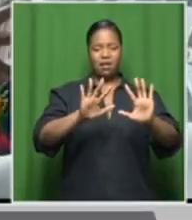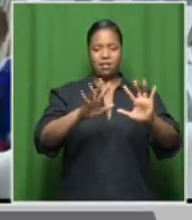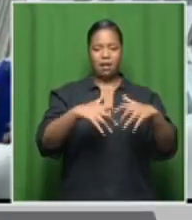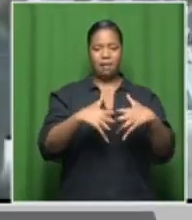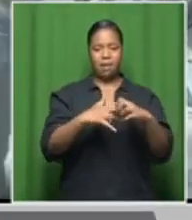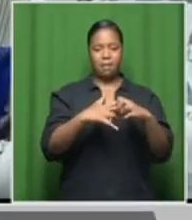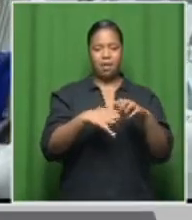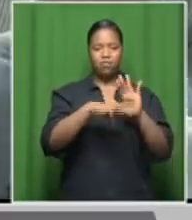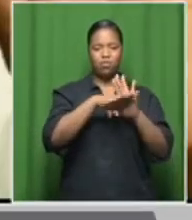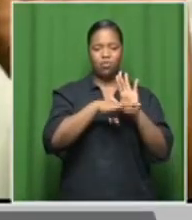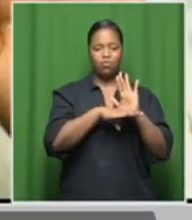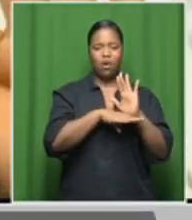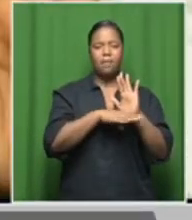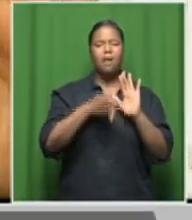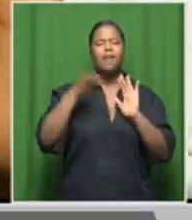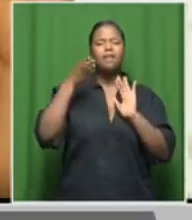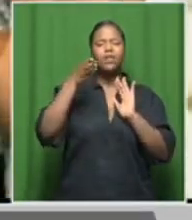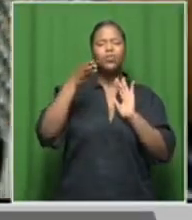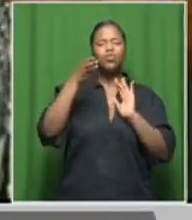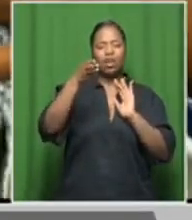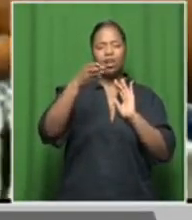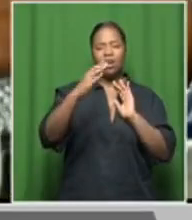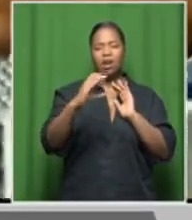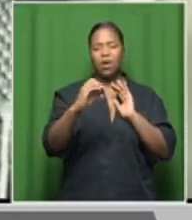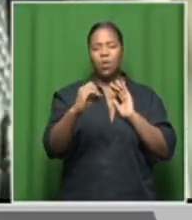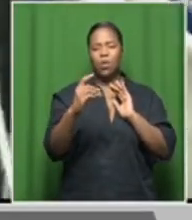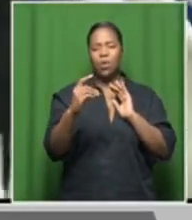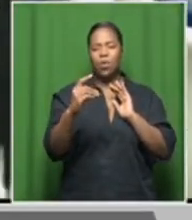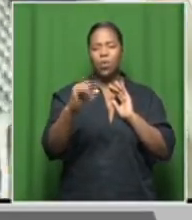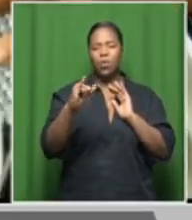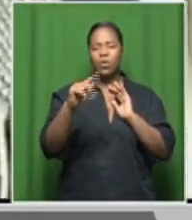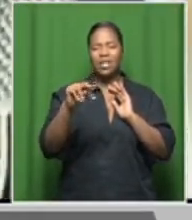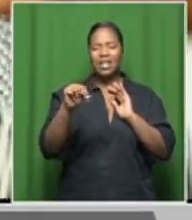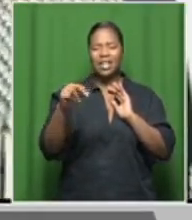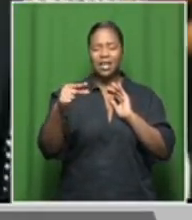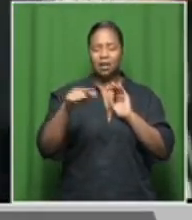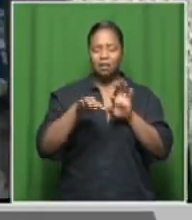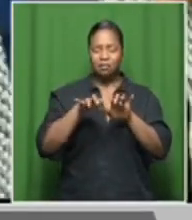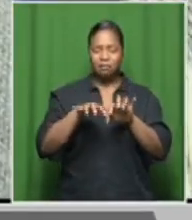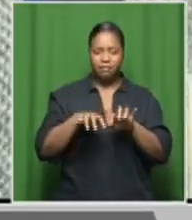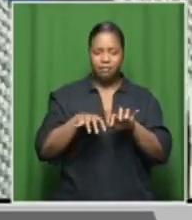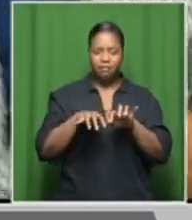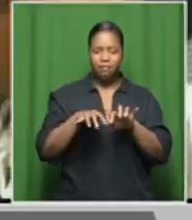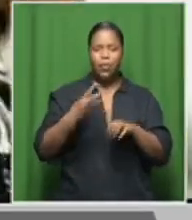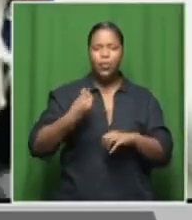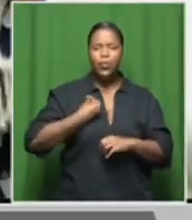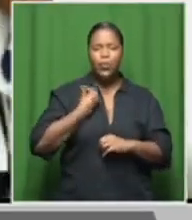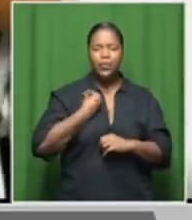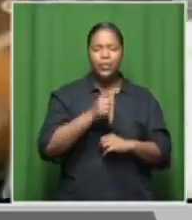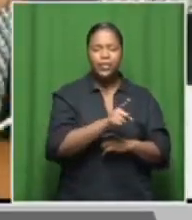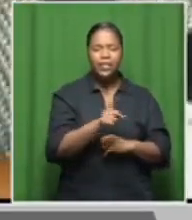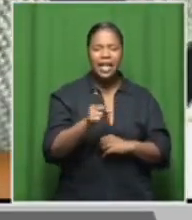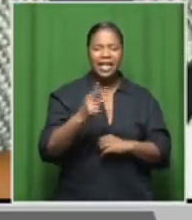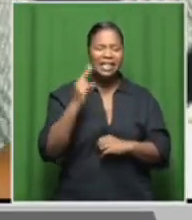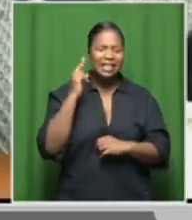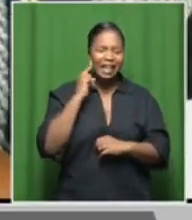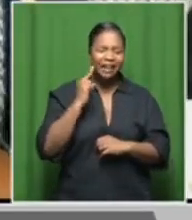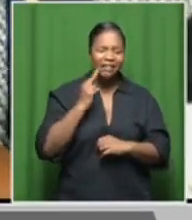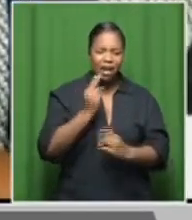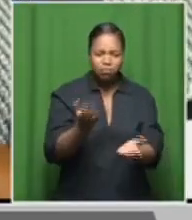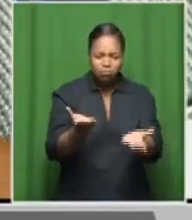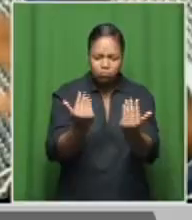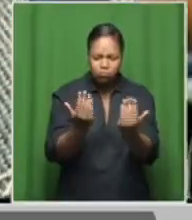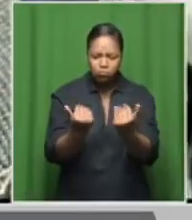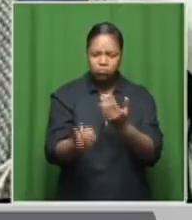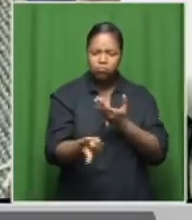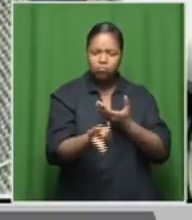a program called Future Coding, where I will identify young people across South Africa, bring them together in a training center, and then expose